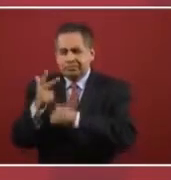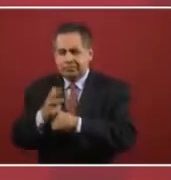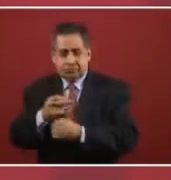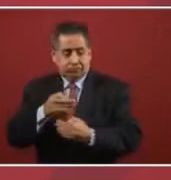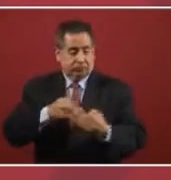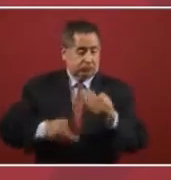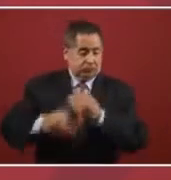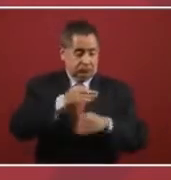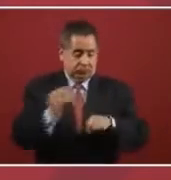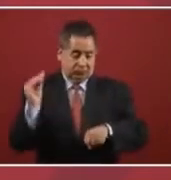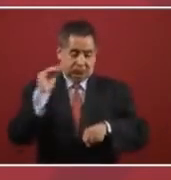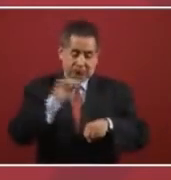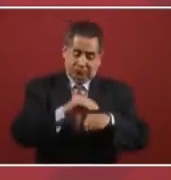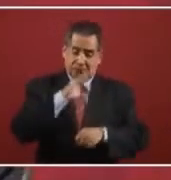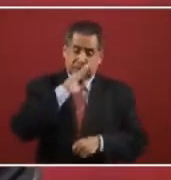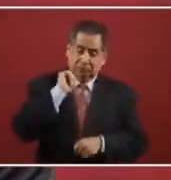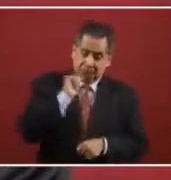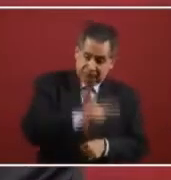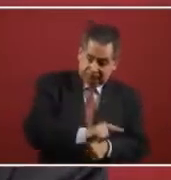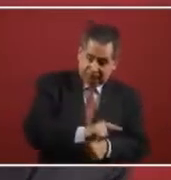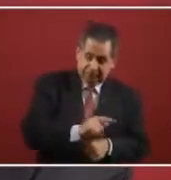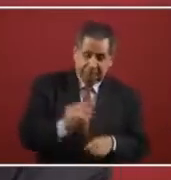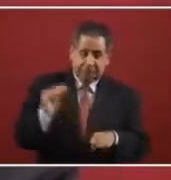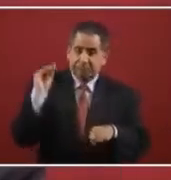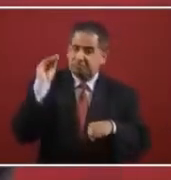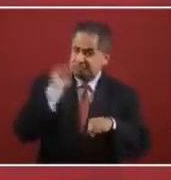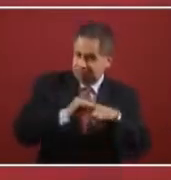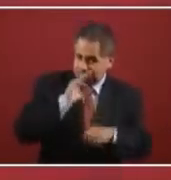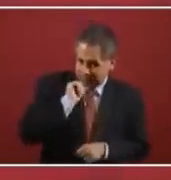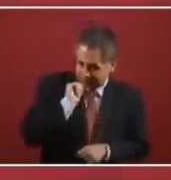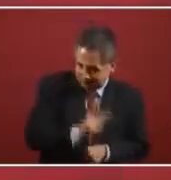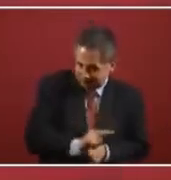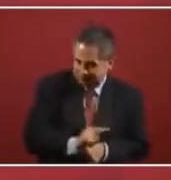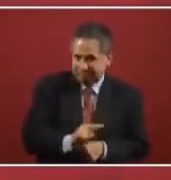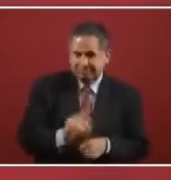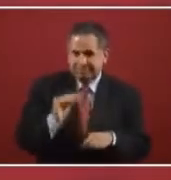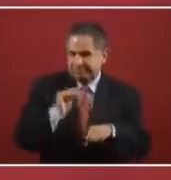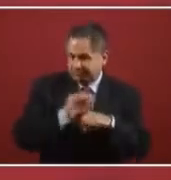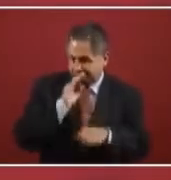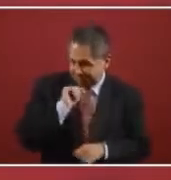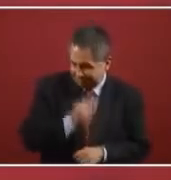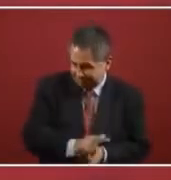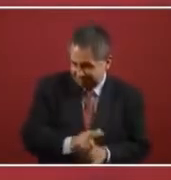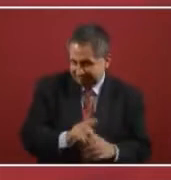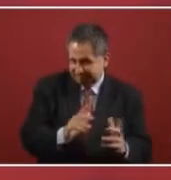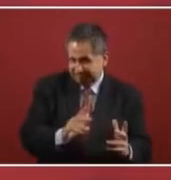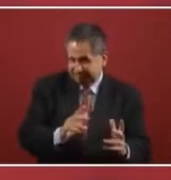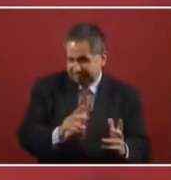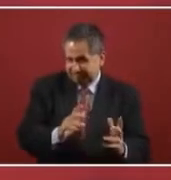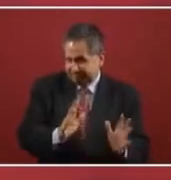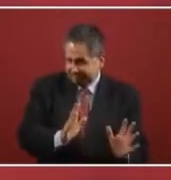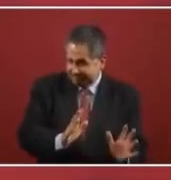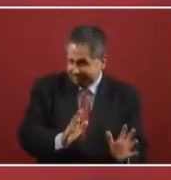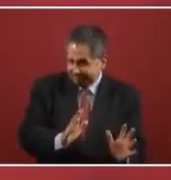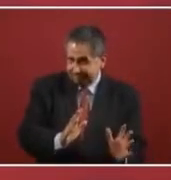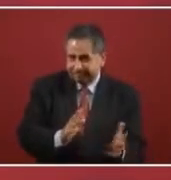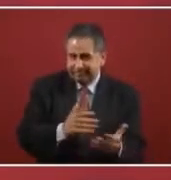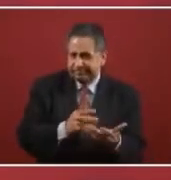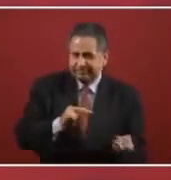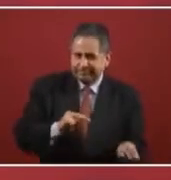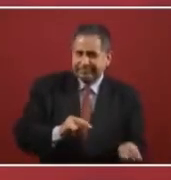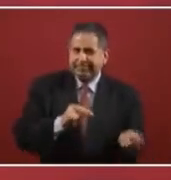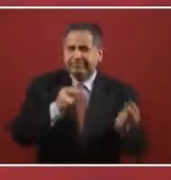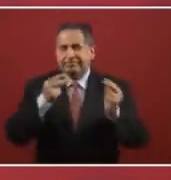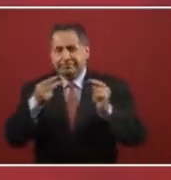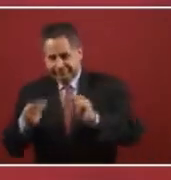13th Street. Aportarnos mal. And they used to say, aportarnos mal, aportarnos mal. Ahora estamos en and